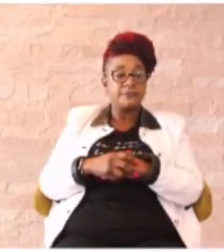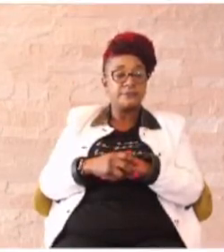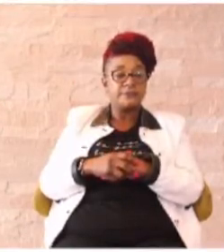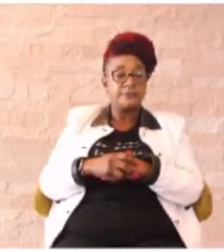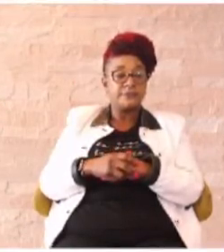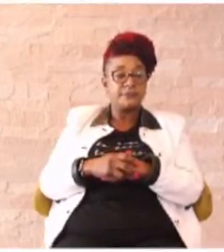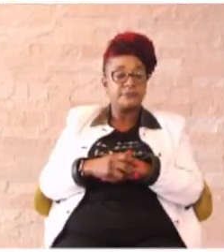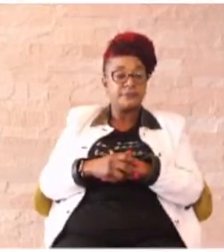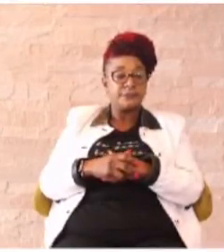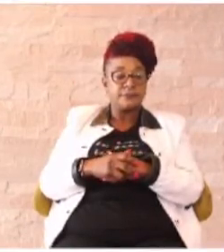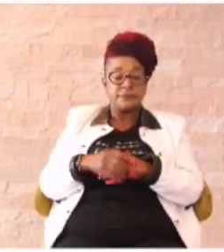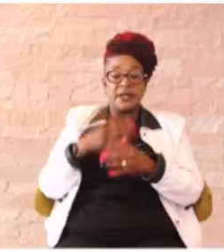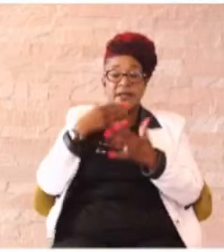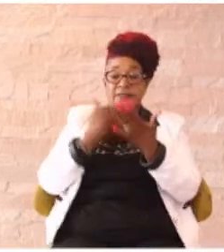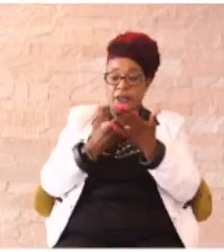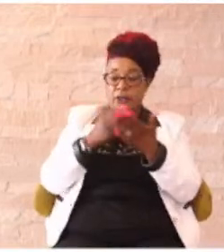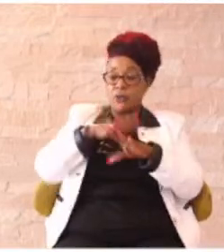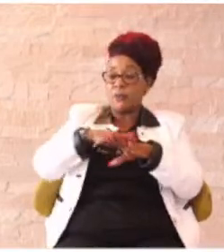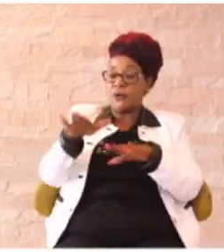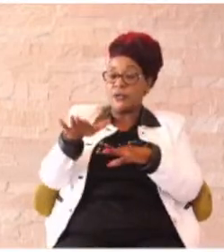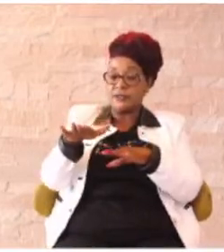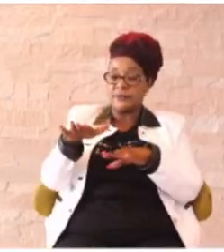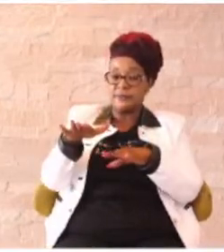Thank you. Good morning, all.